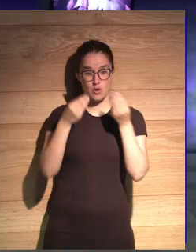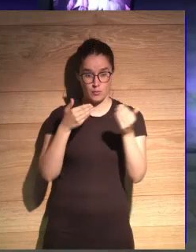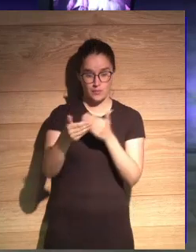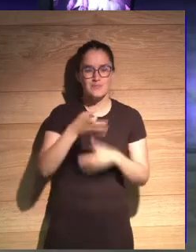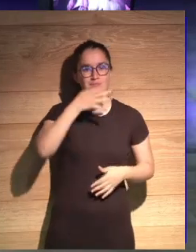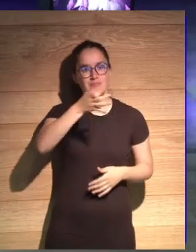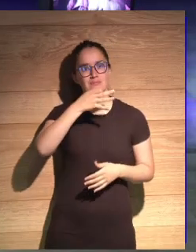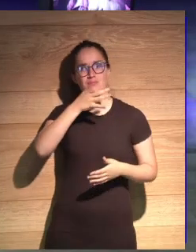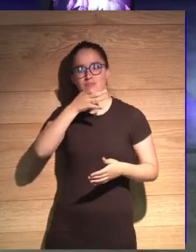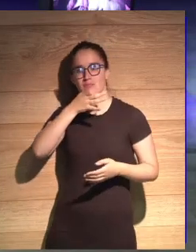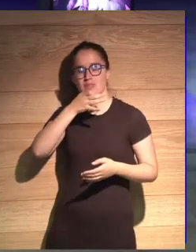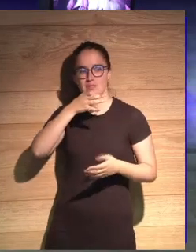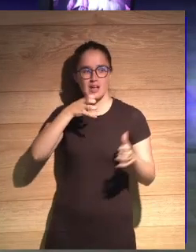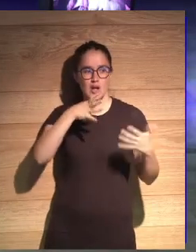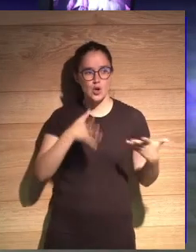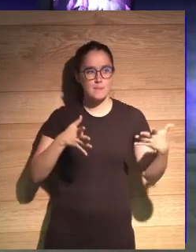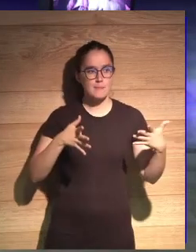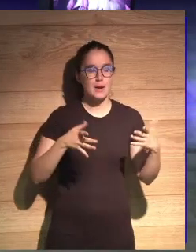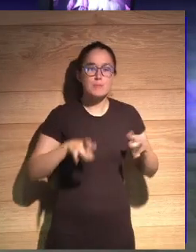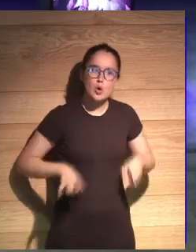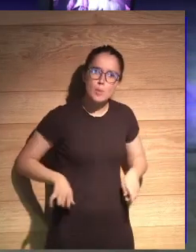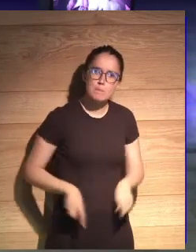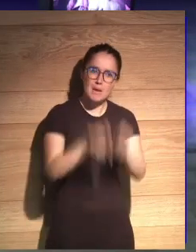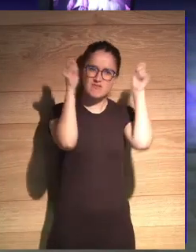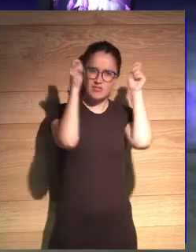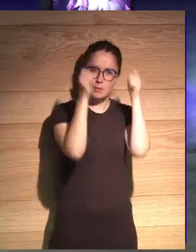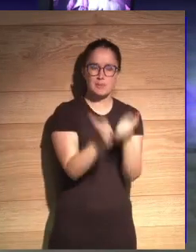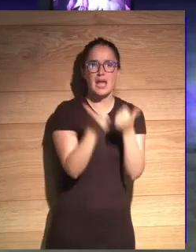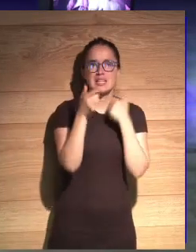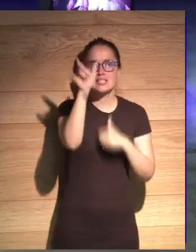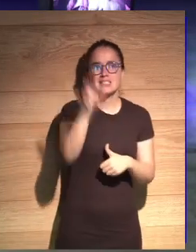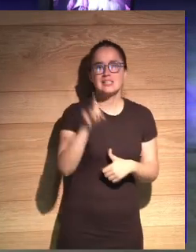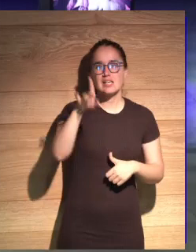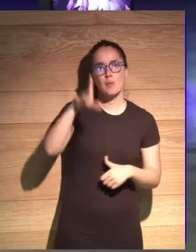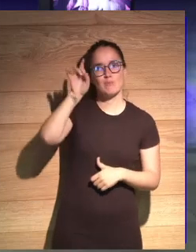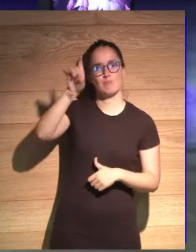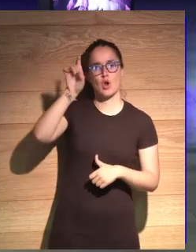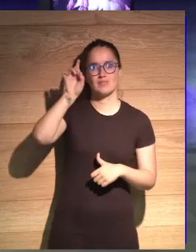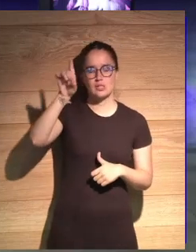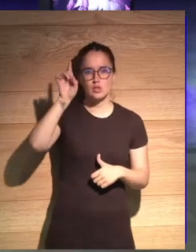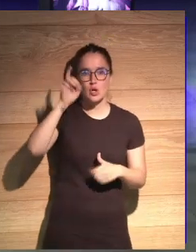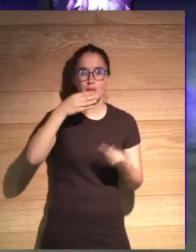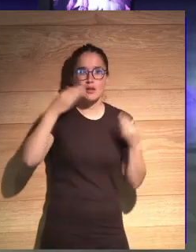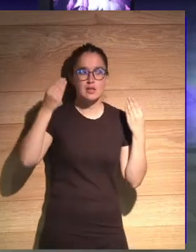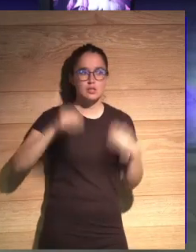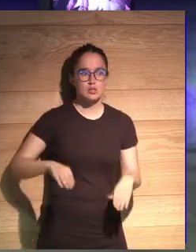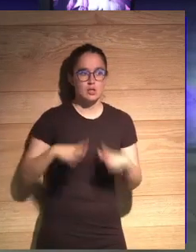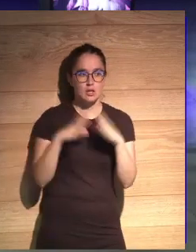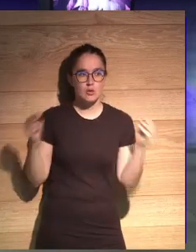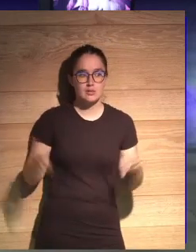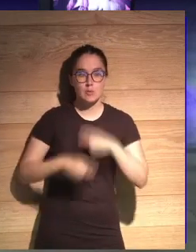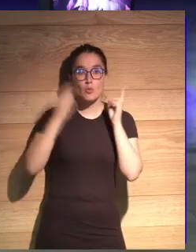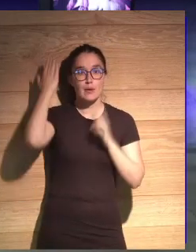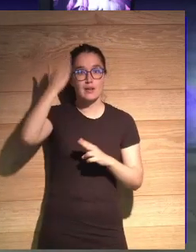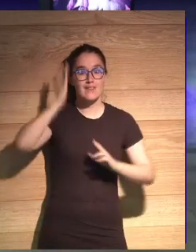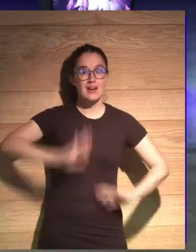prejudices around video games, and I think that with our next guests we will be breaking those prejudices further. He